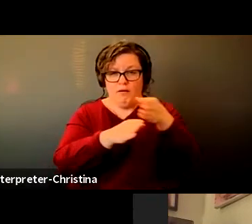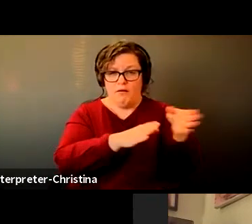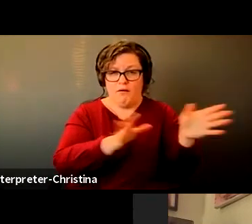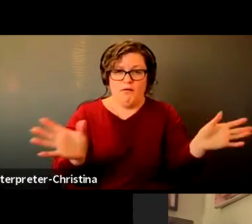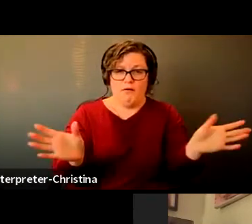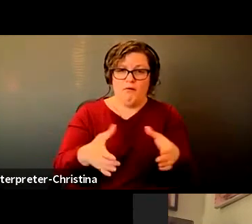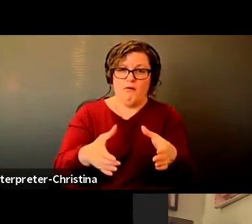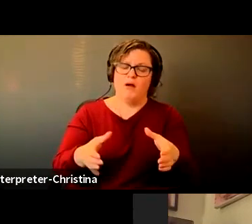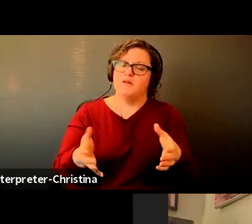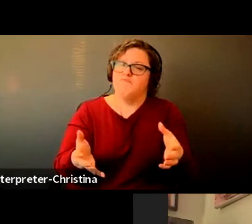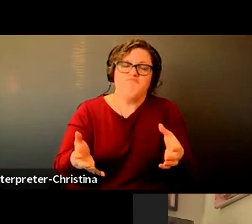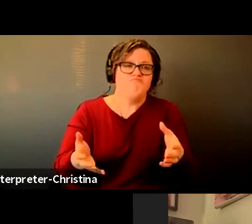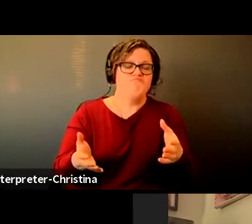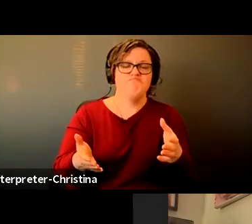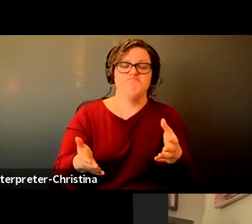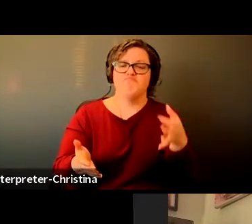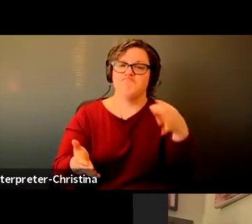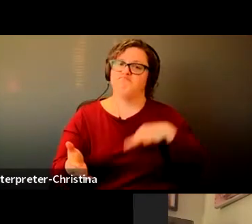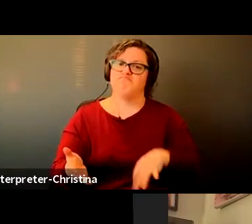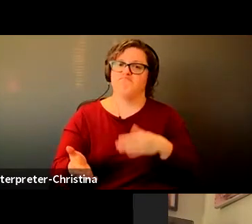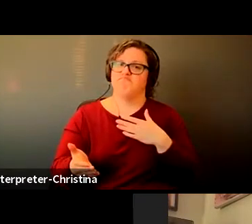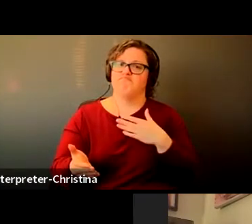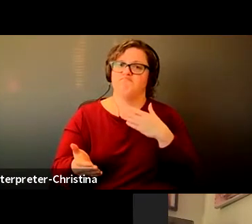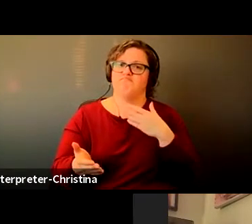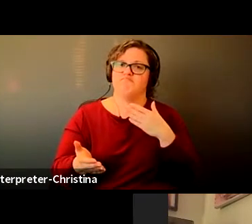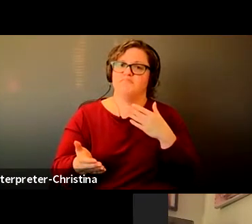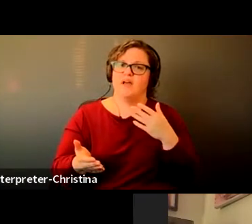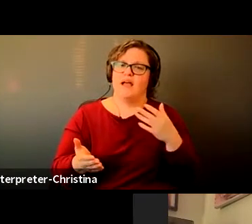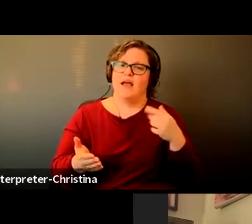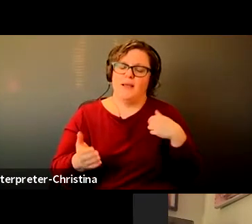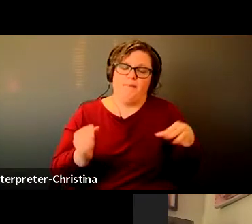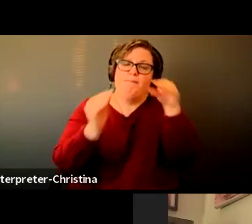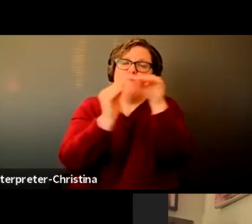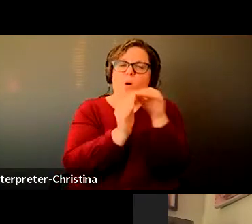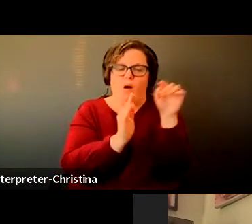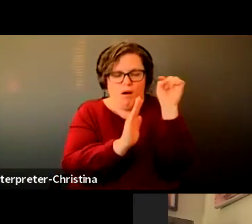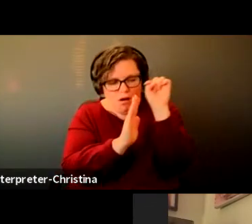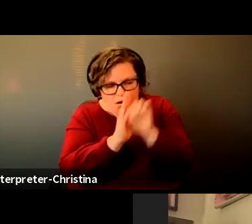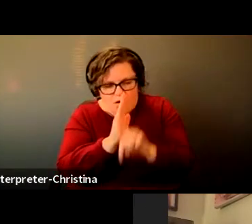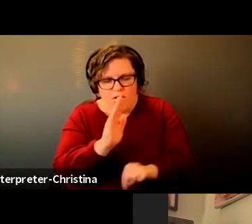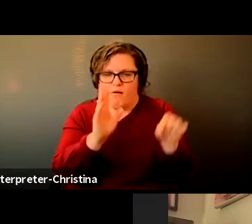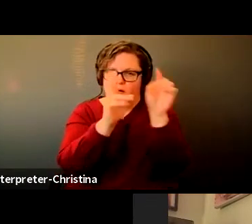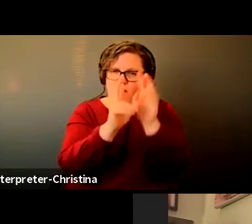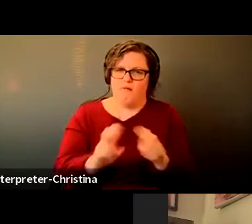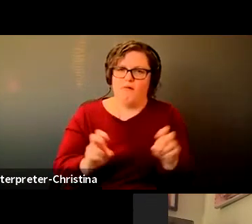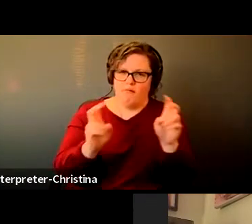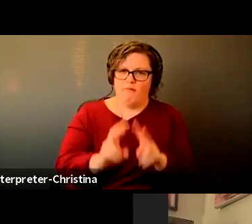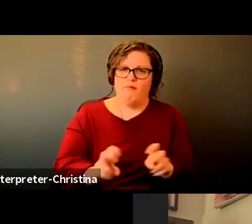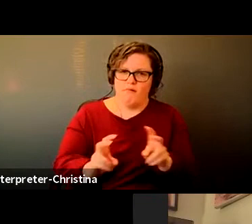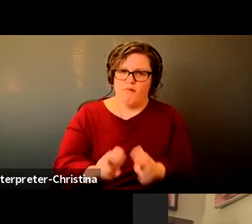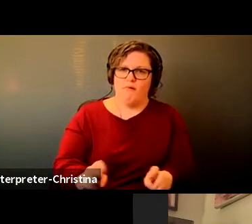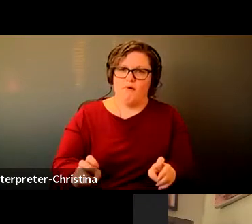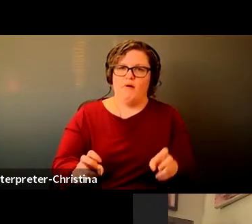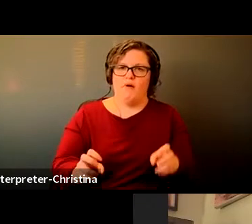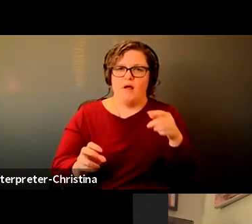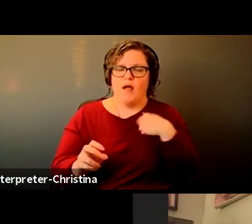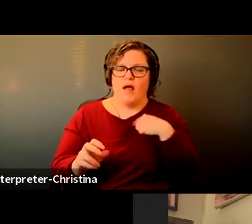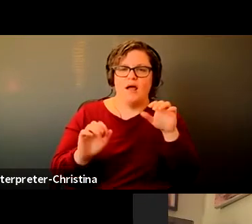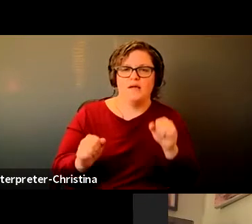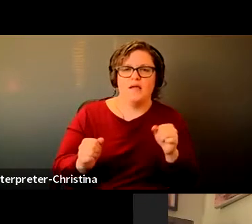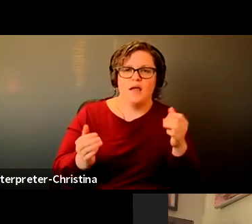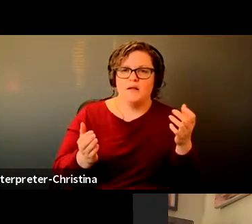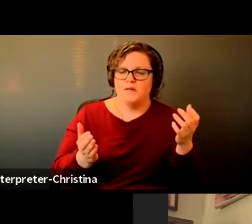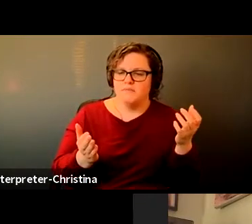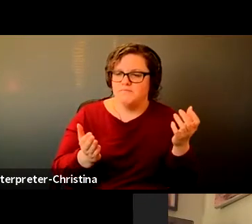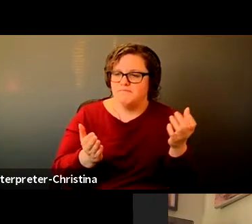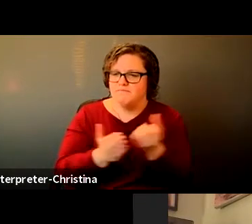of exploration, a deepening of the exploration, and it's allowing me to tap into multiple spaces, right? Like, it's allowing